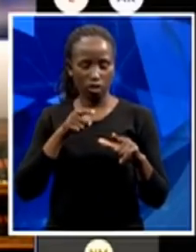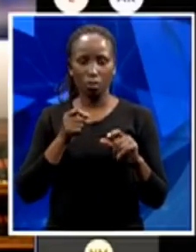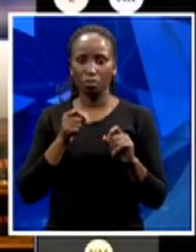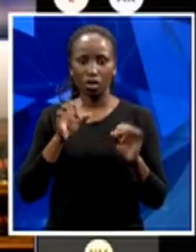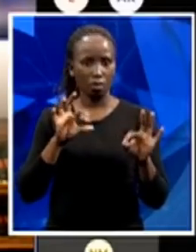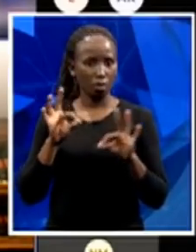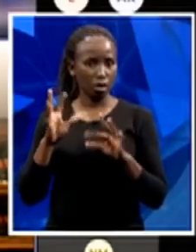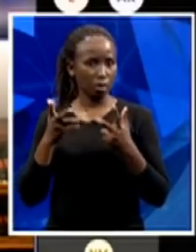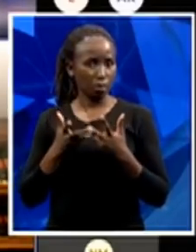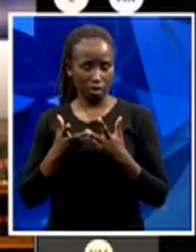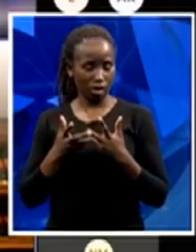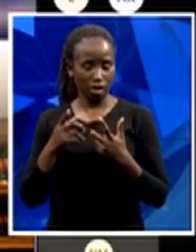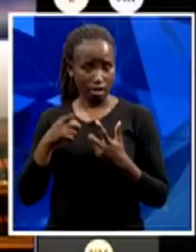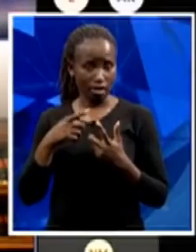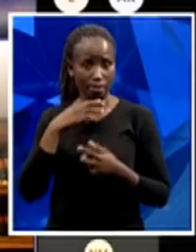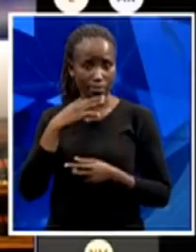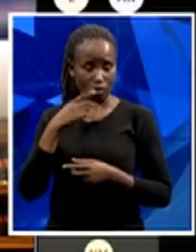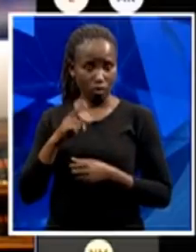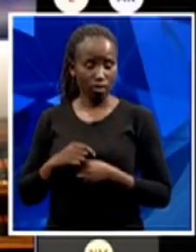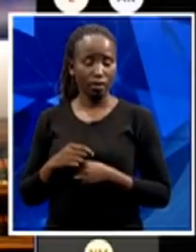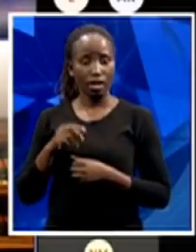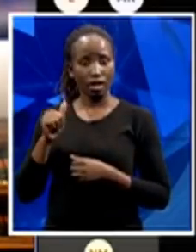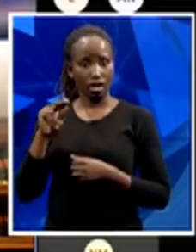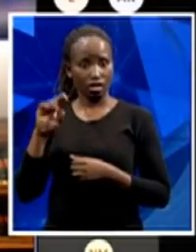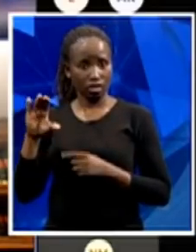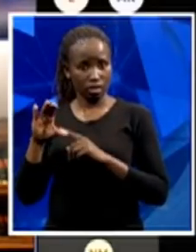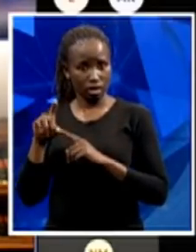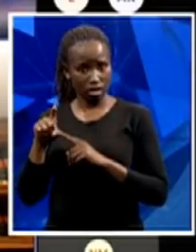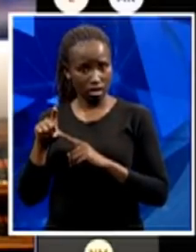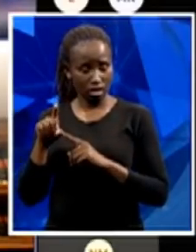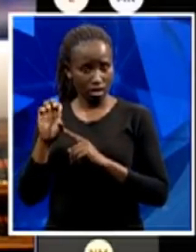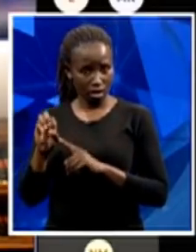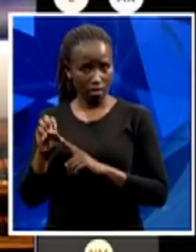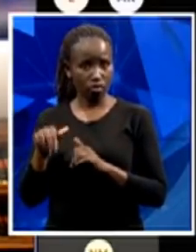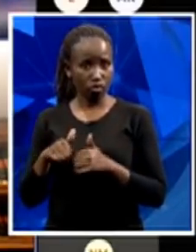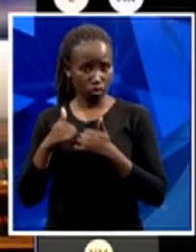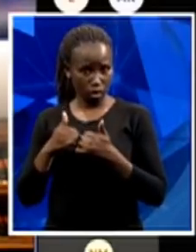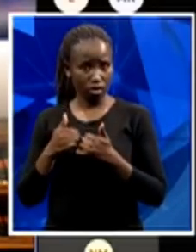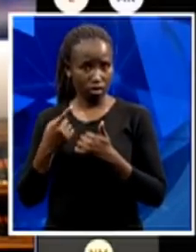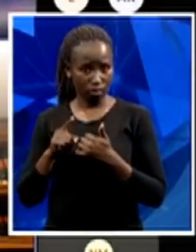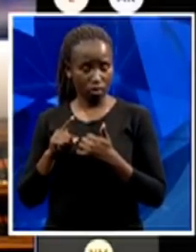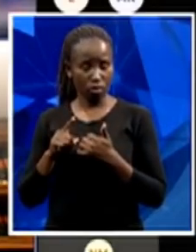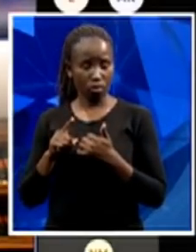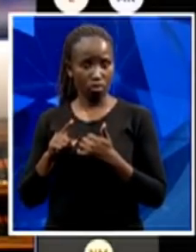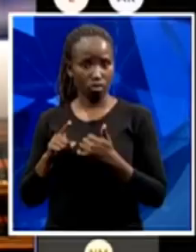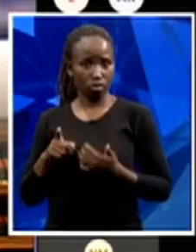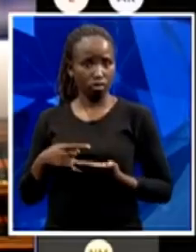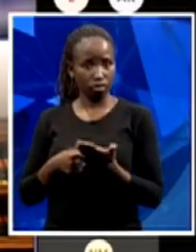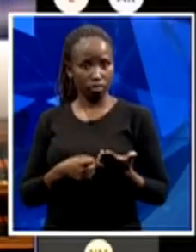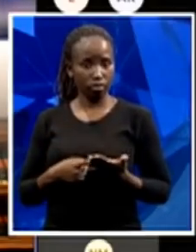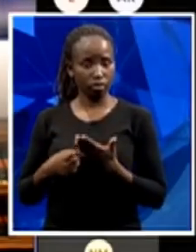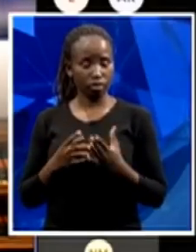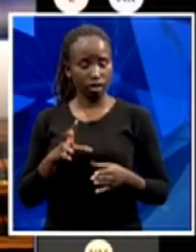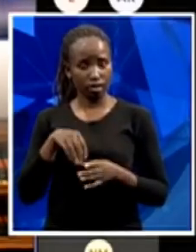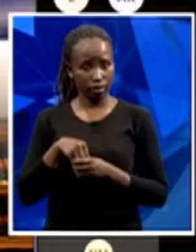the ANC is challenged in litigation or whenever it elects to litigate, the NEC must